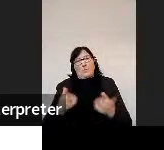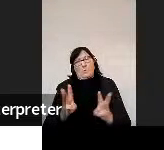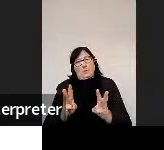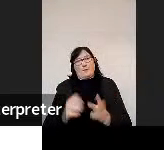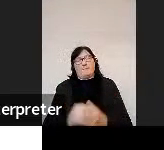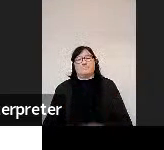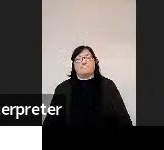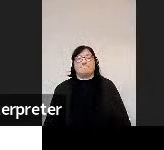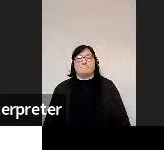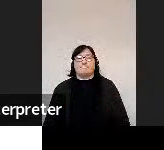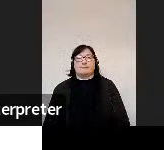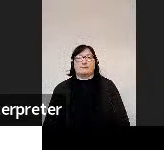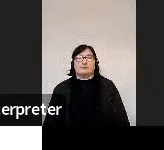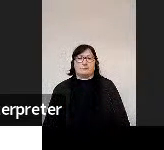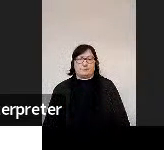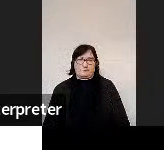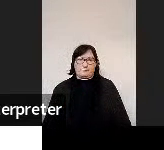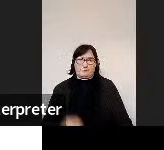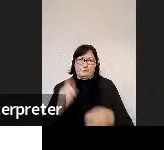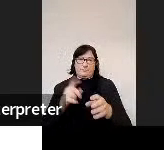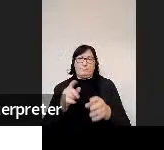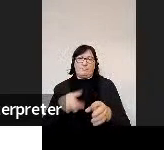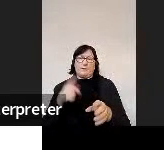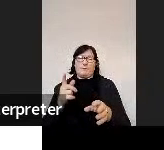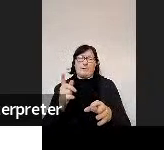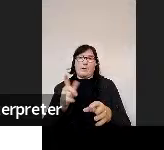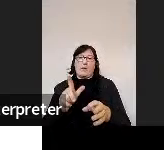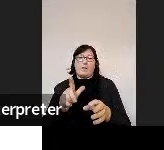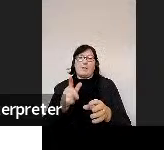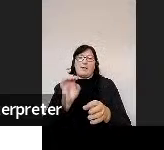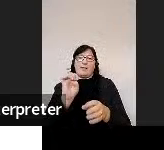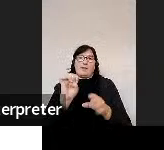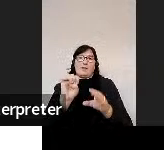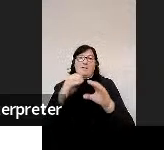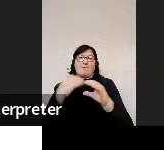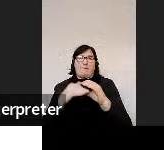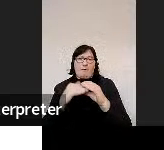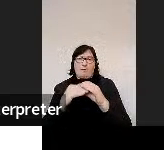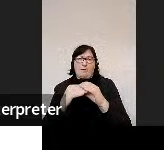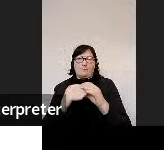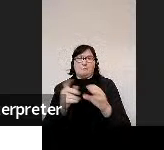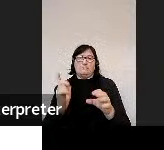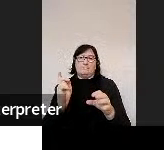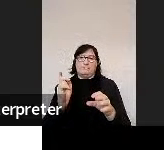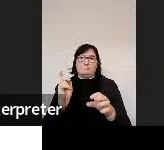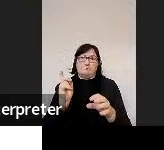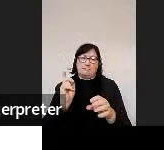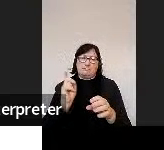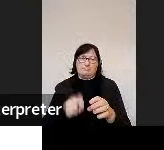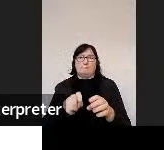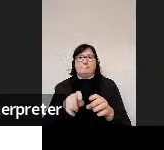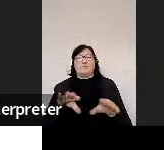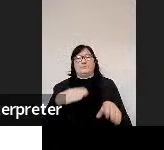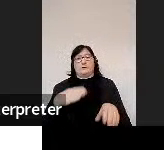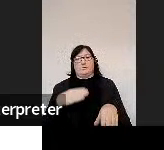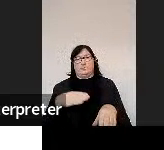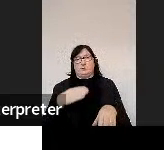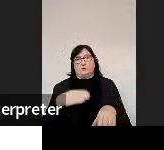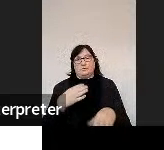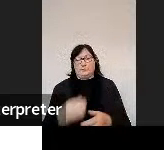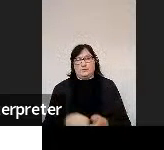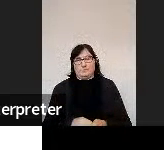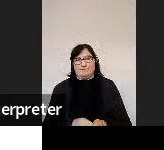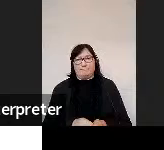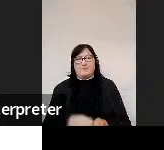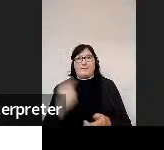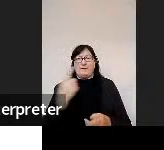So once you've logged onto e-filing, in order to access RLA, so the first item is